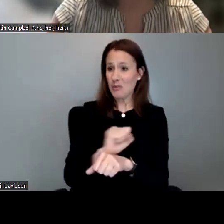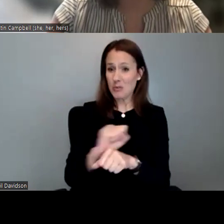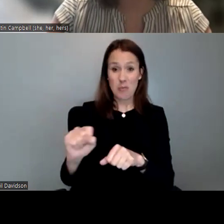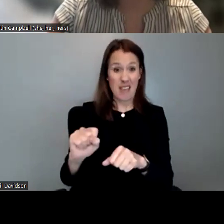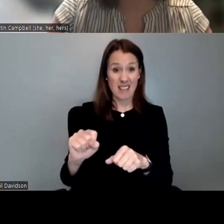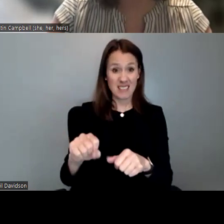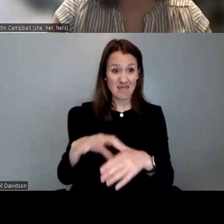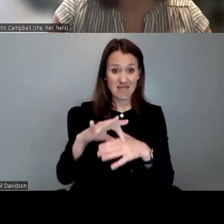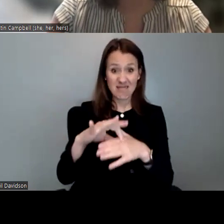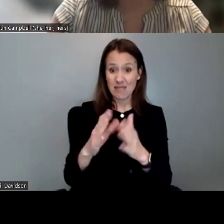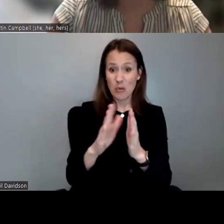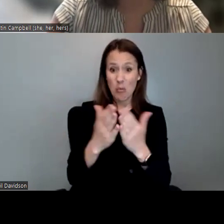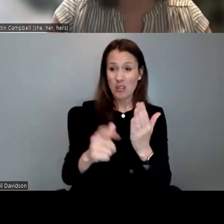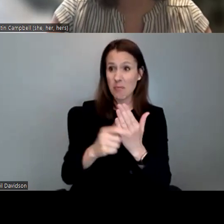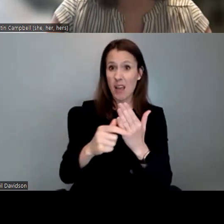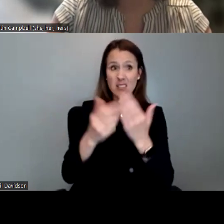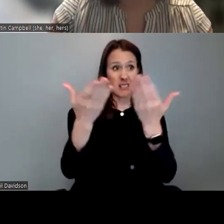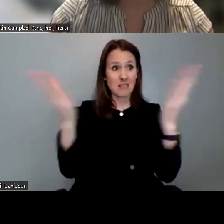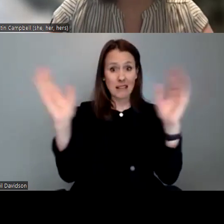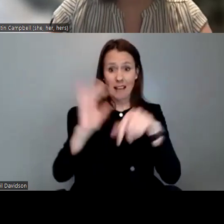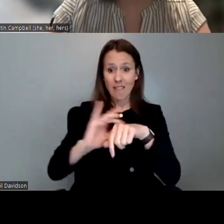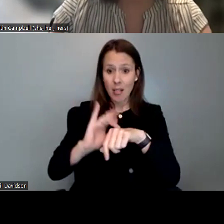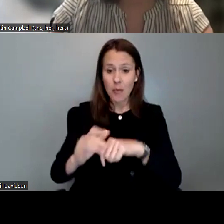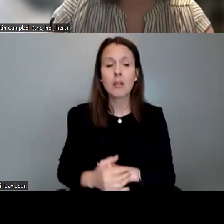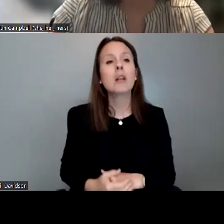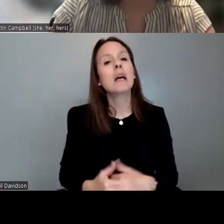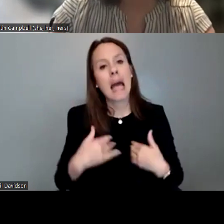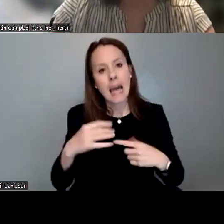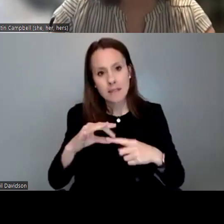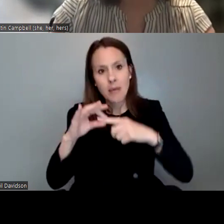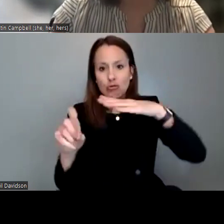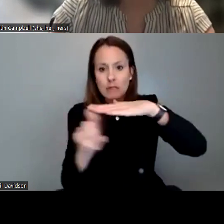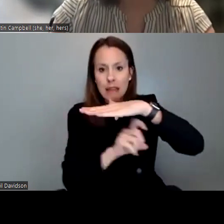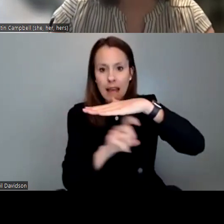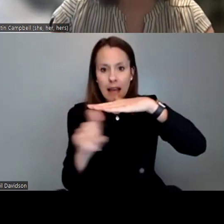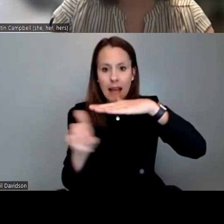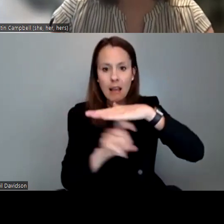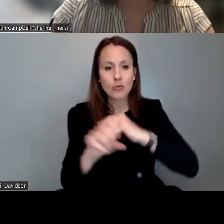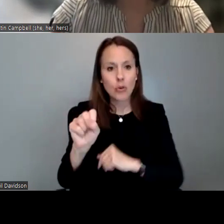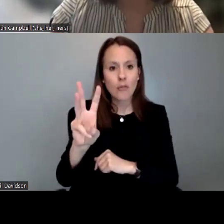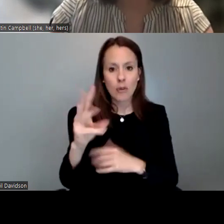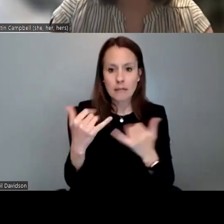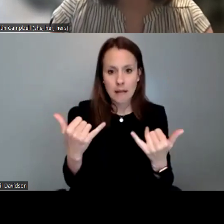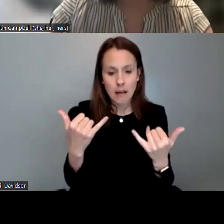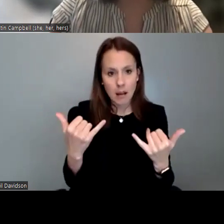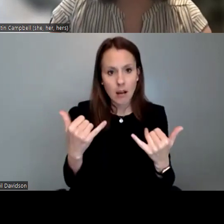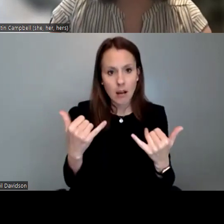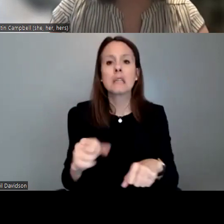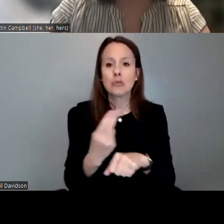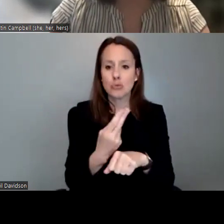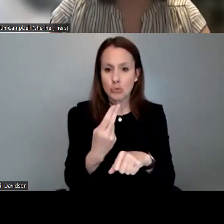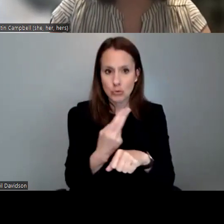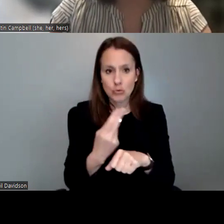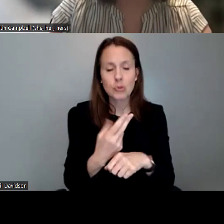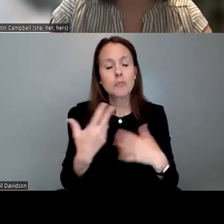out there. There is scanning software now that allows us to use some